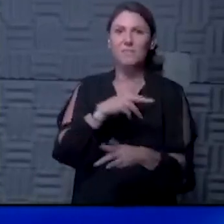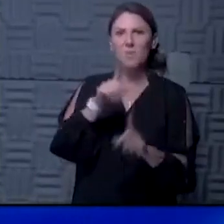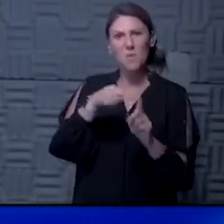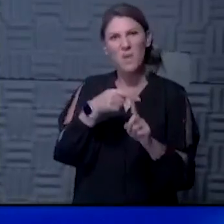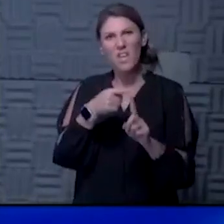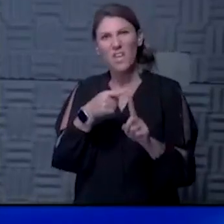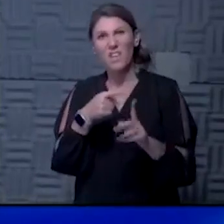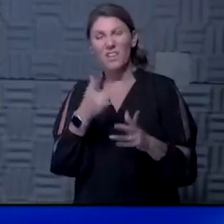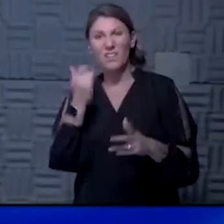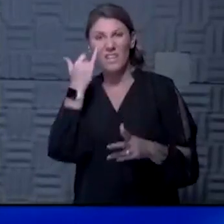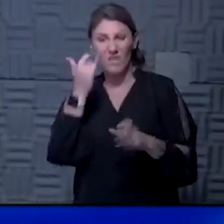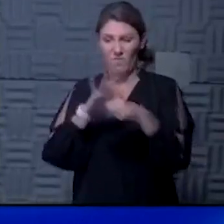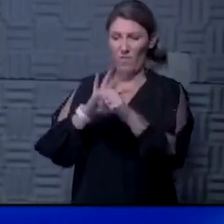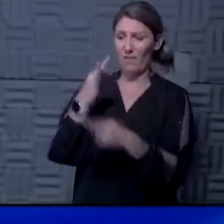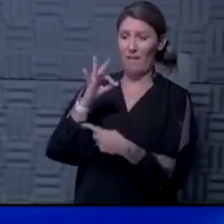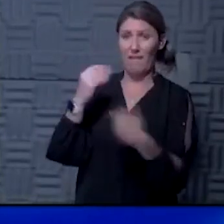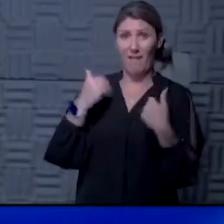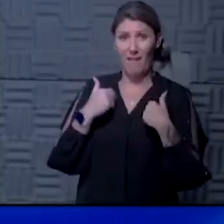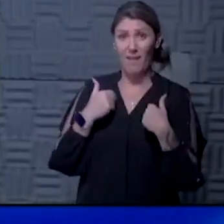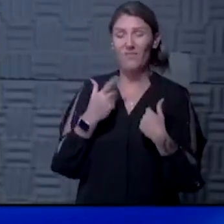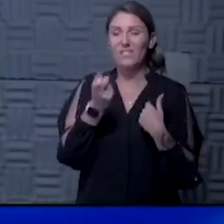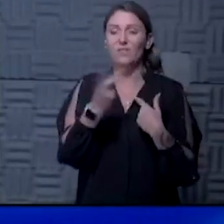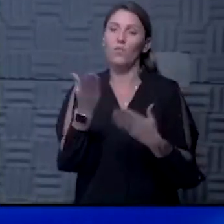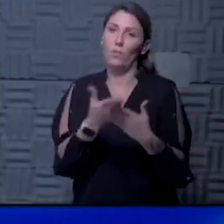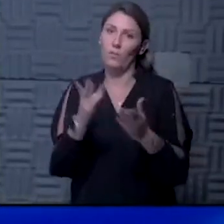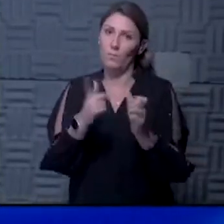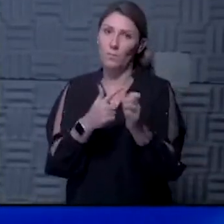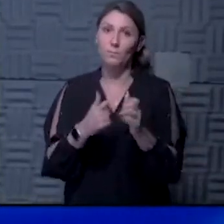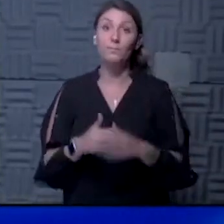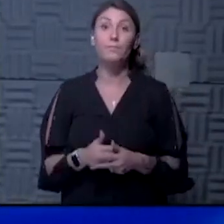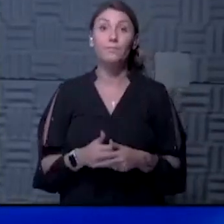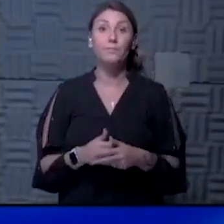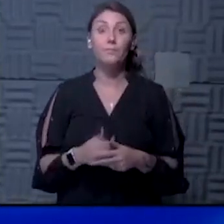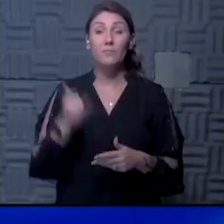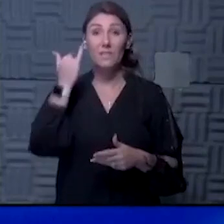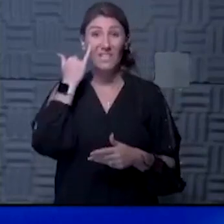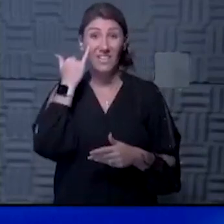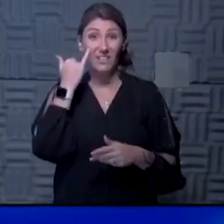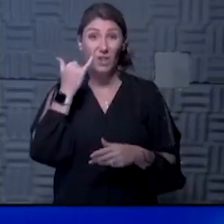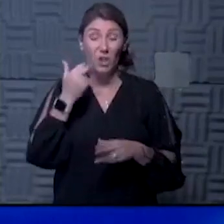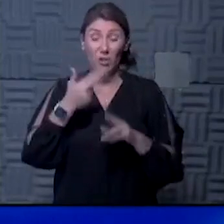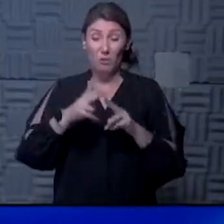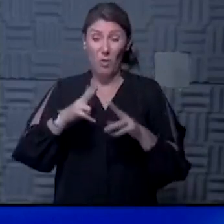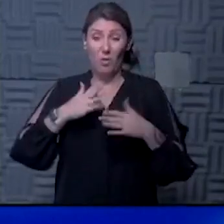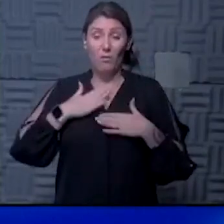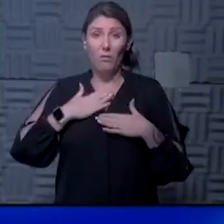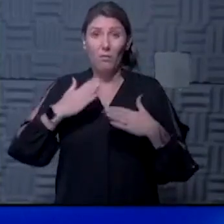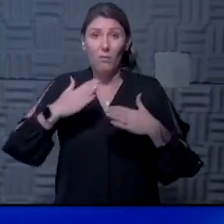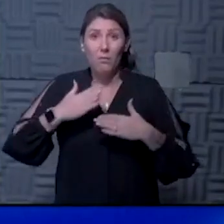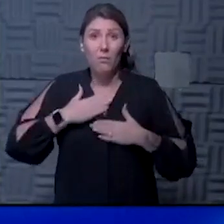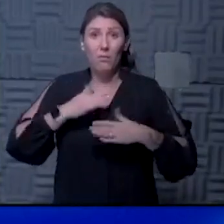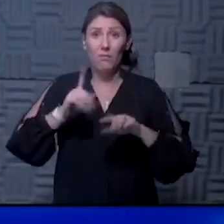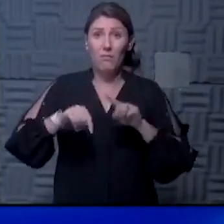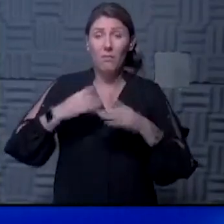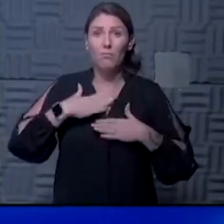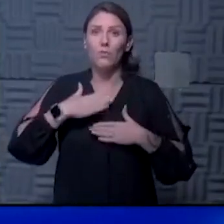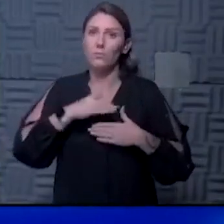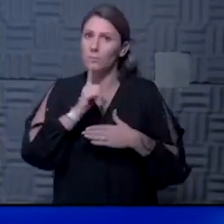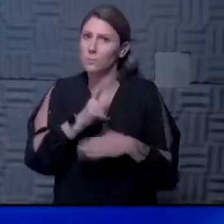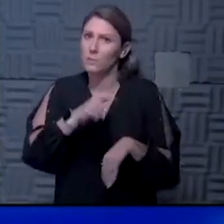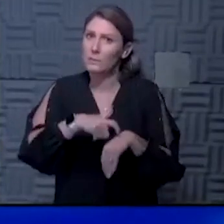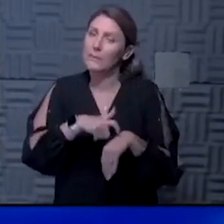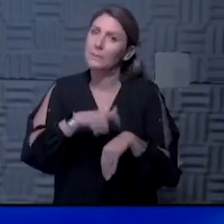sick? Really, Hawk, I think it's a couple of things. First, if you start getting short of breath, and I think that's a real time to get in. Here's